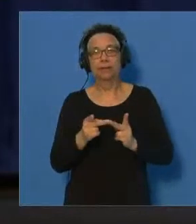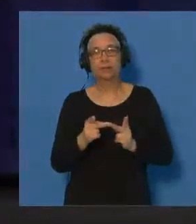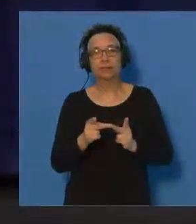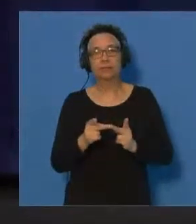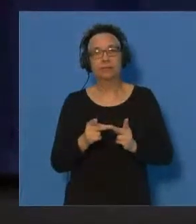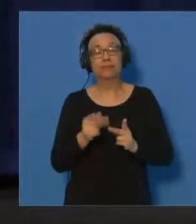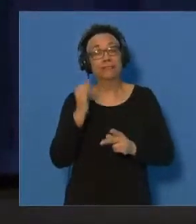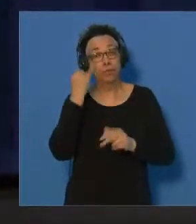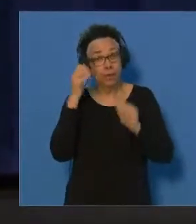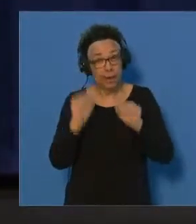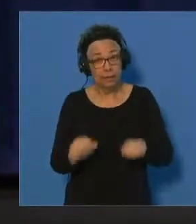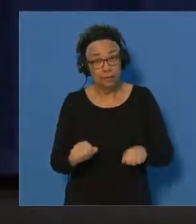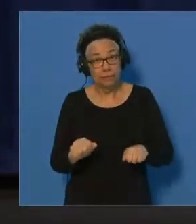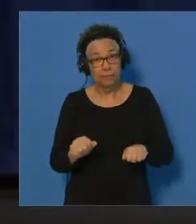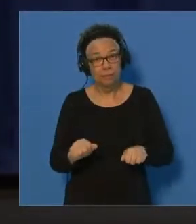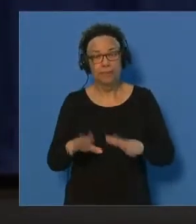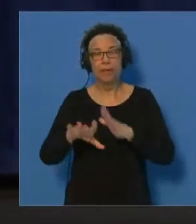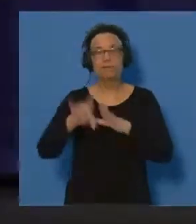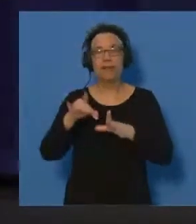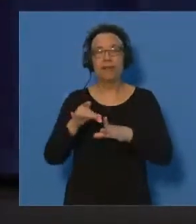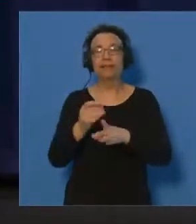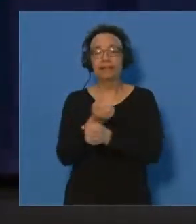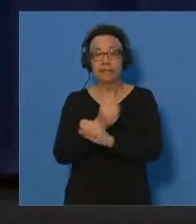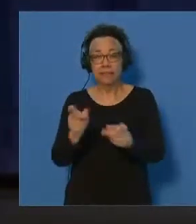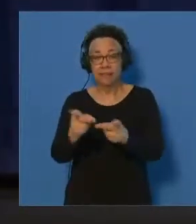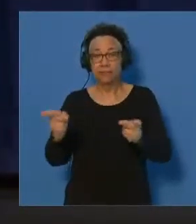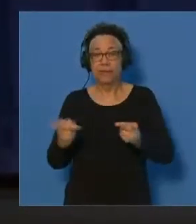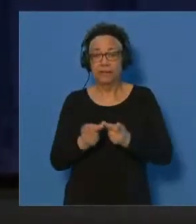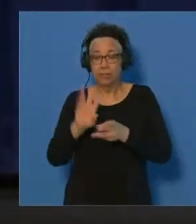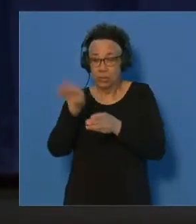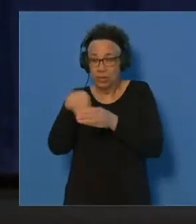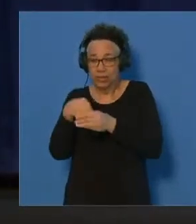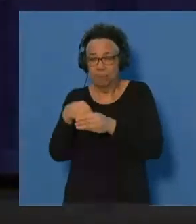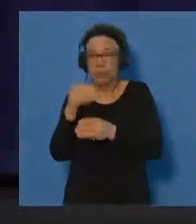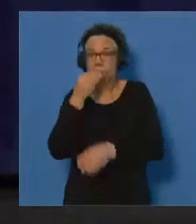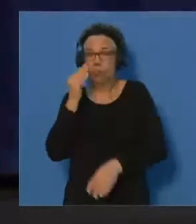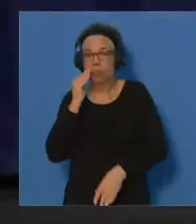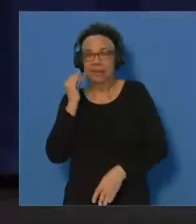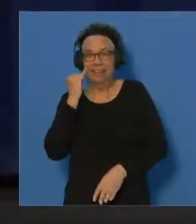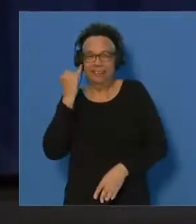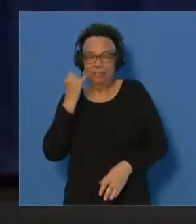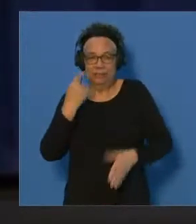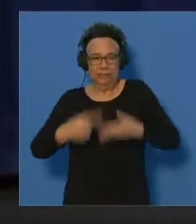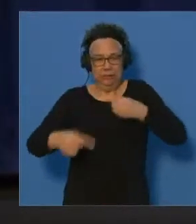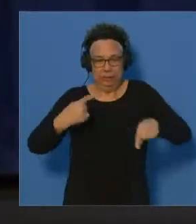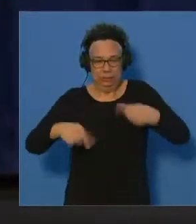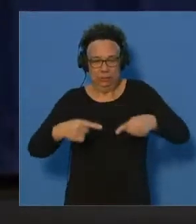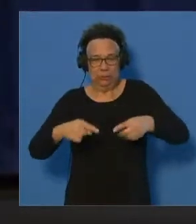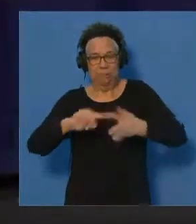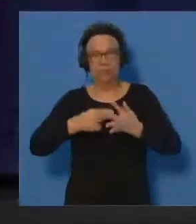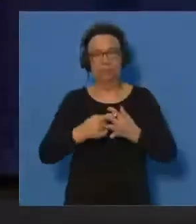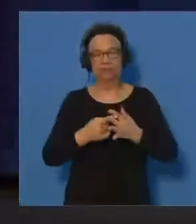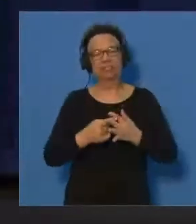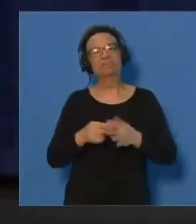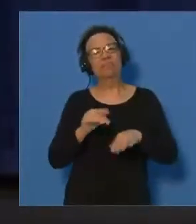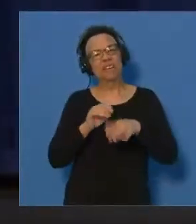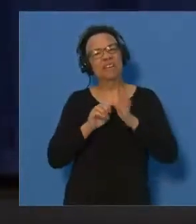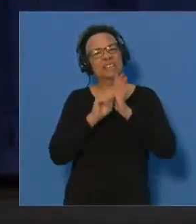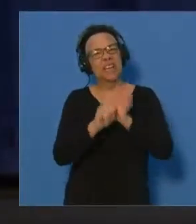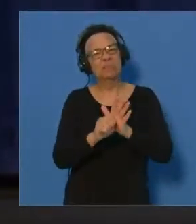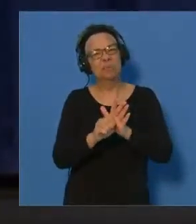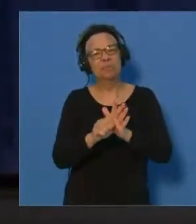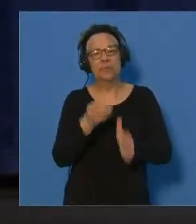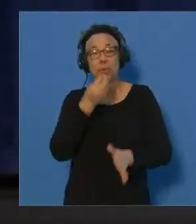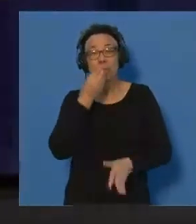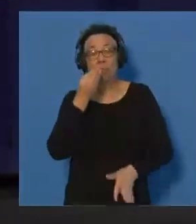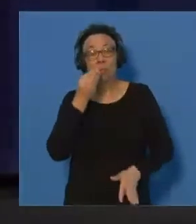Identify safe spaces in your home that you can go to should an argument break out. such as rooms without windows, with